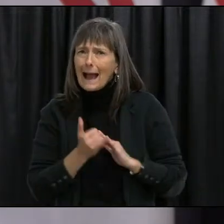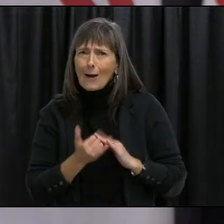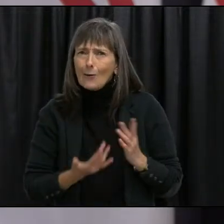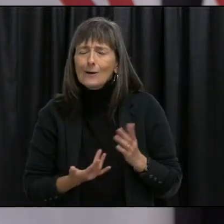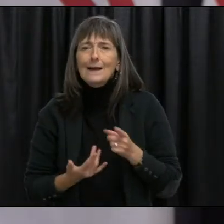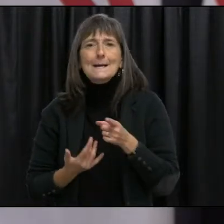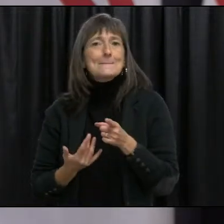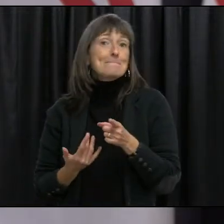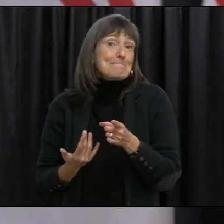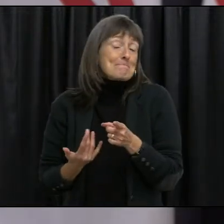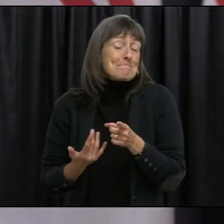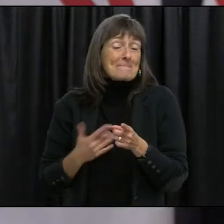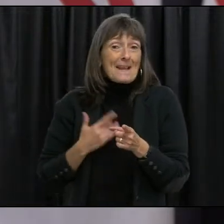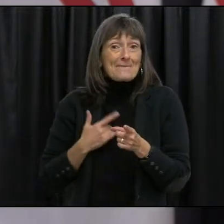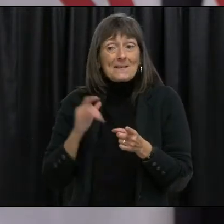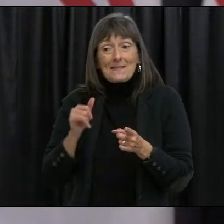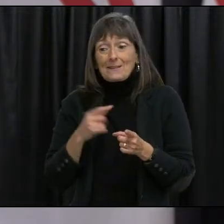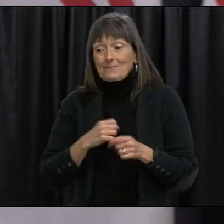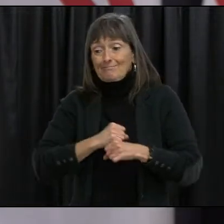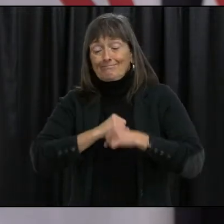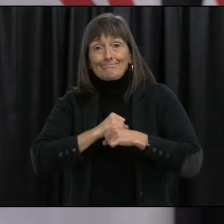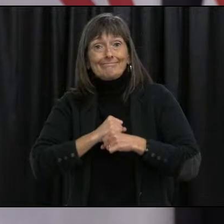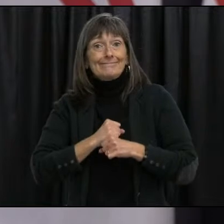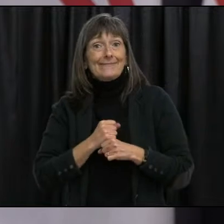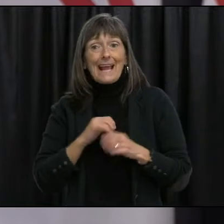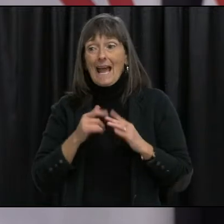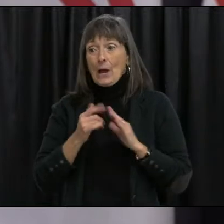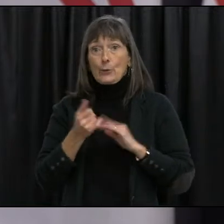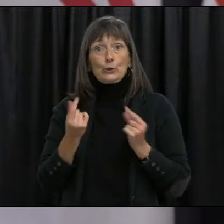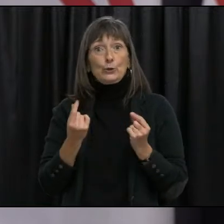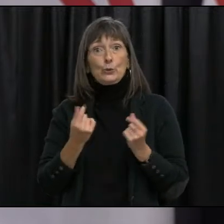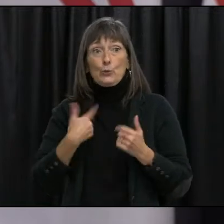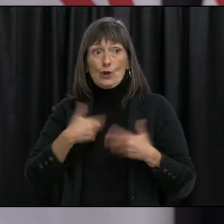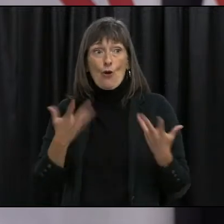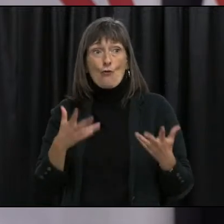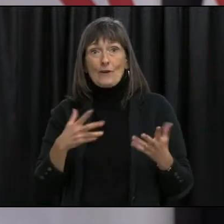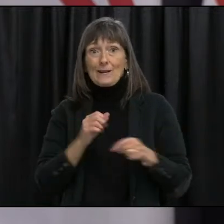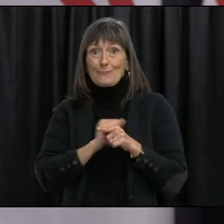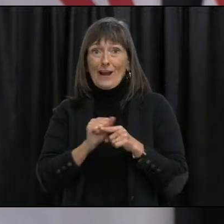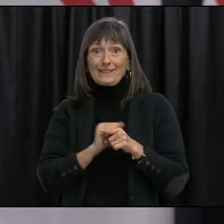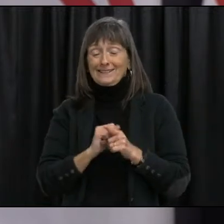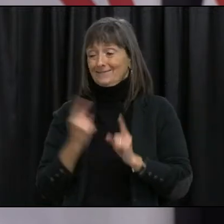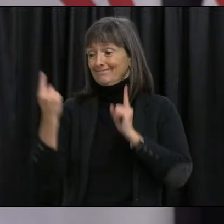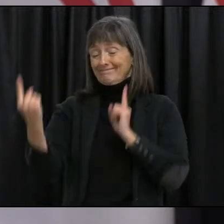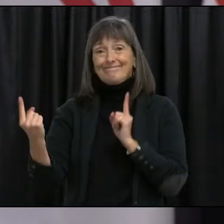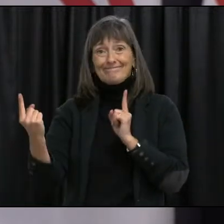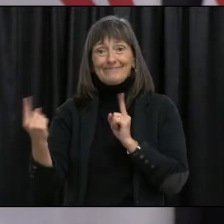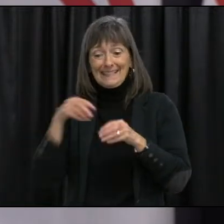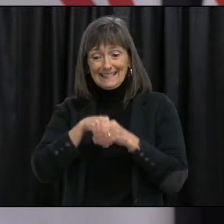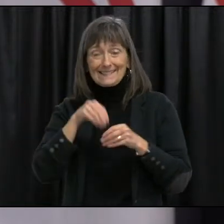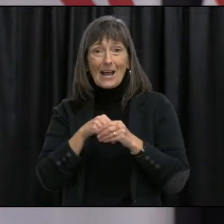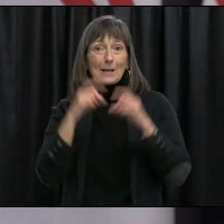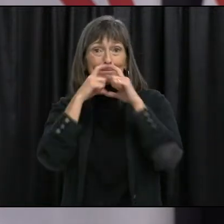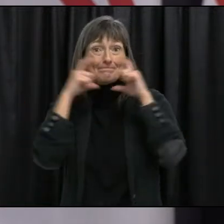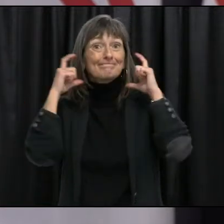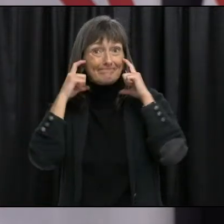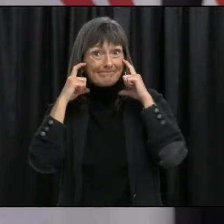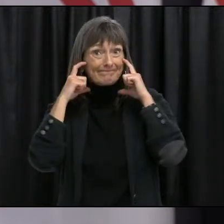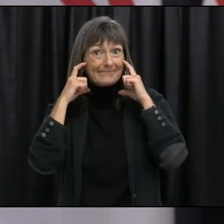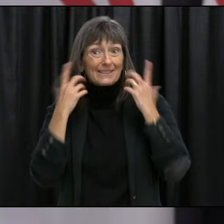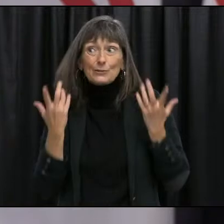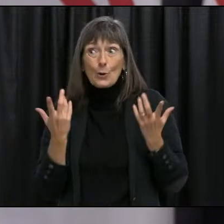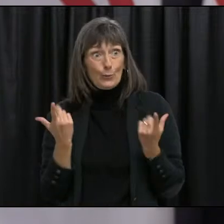this. Our defense is defense in layers. It's physical distancing. It's masking when indoors and when physical